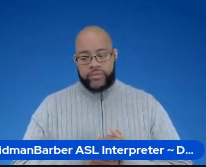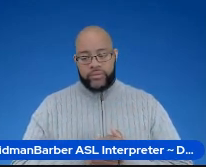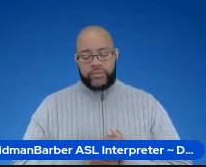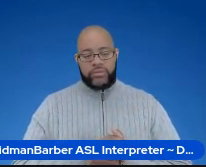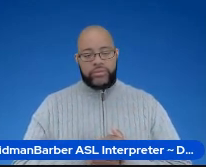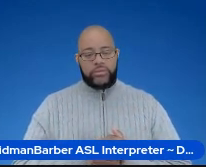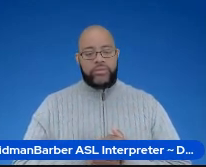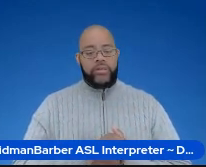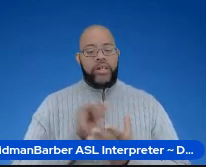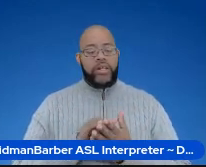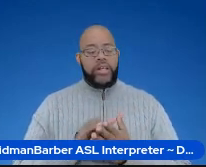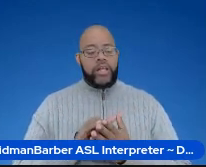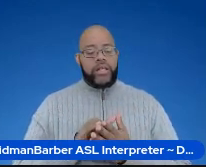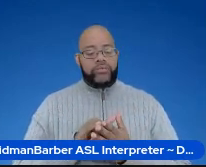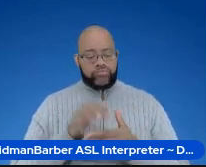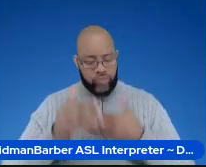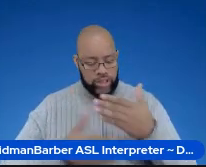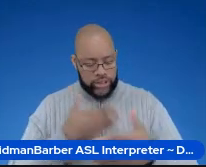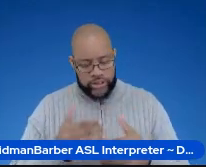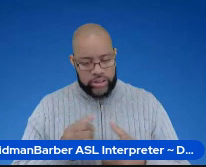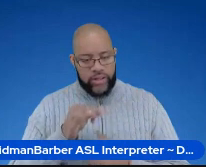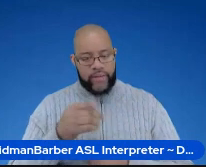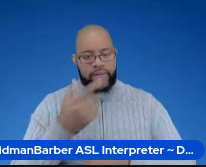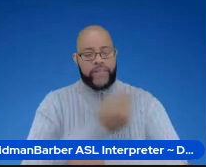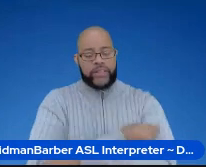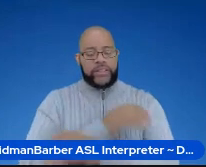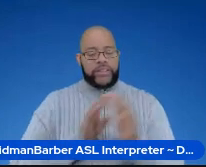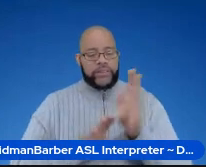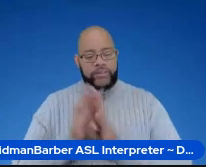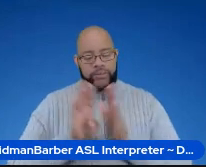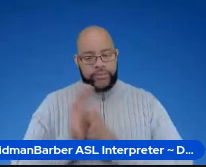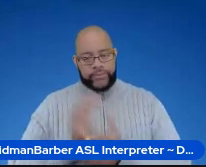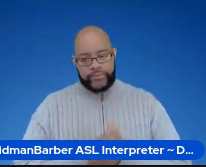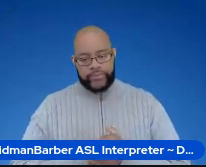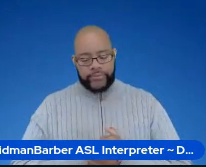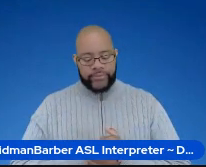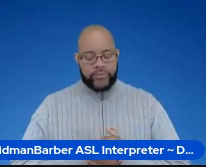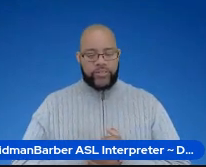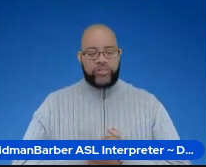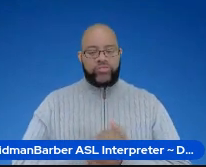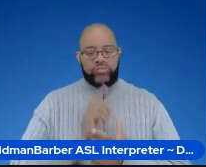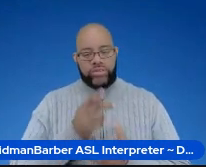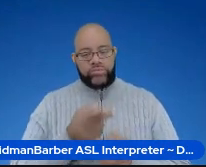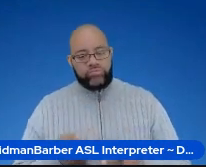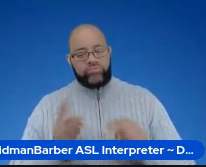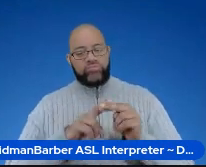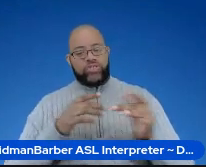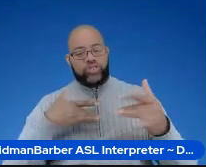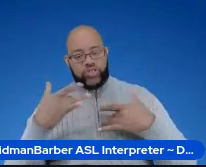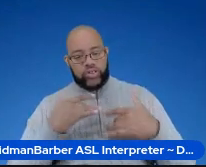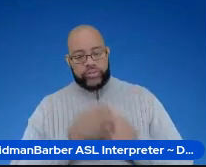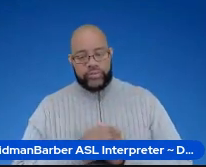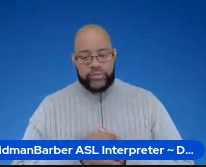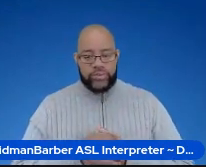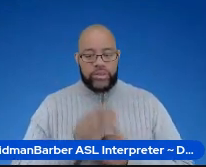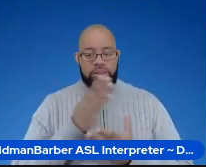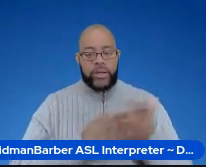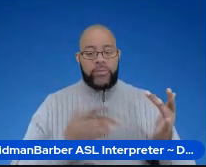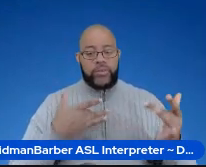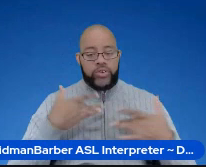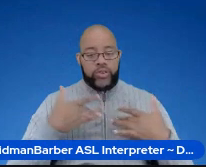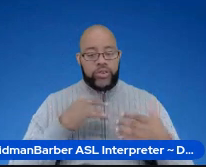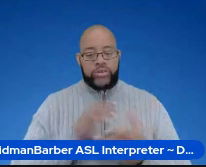gear in terms of the process of vaccine development and raised concerns. And some of the concerns